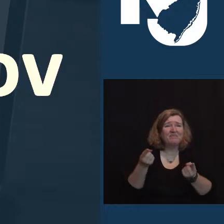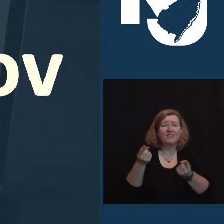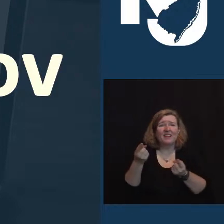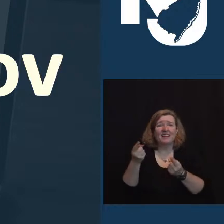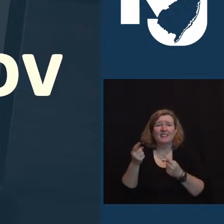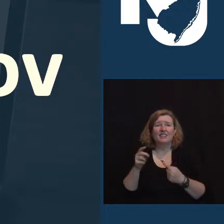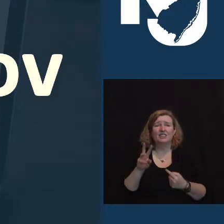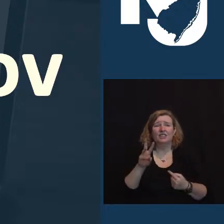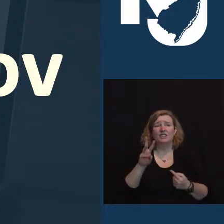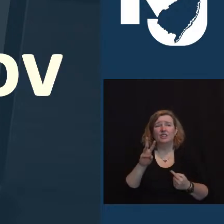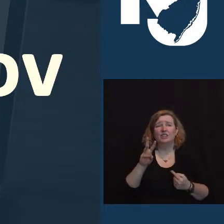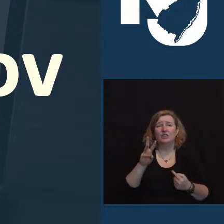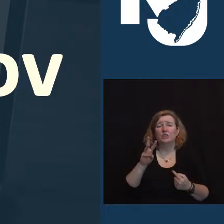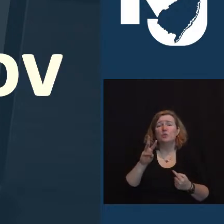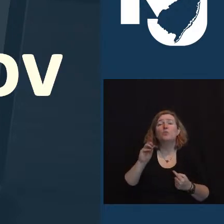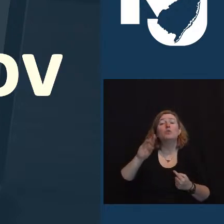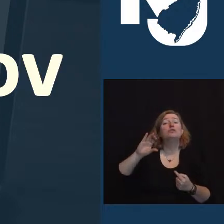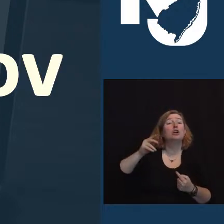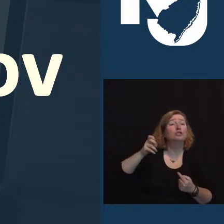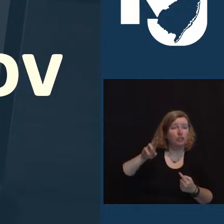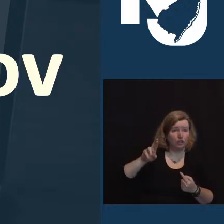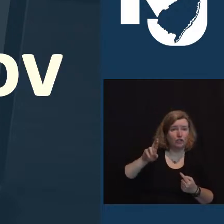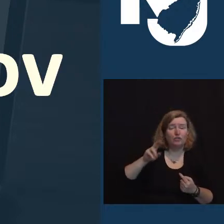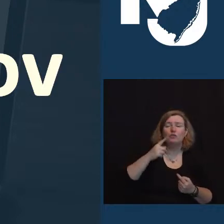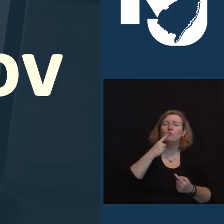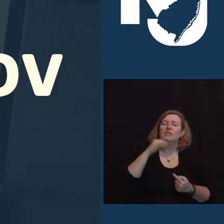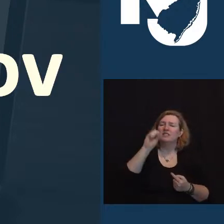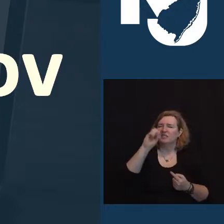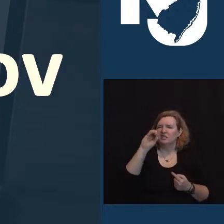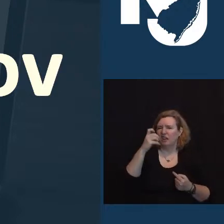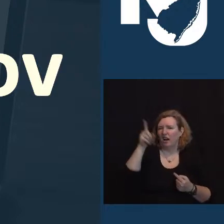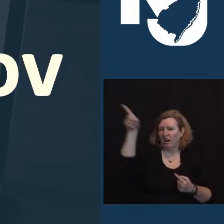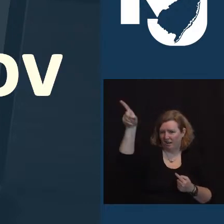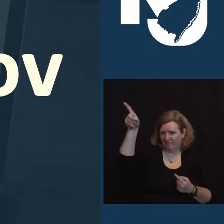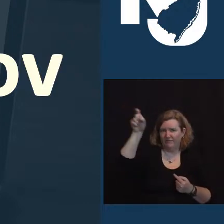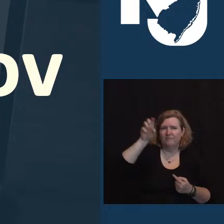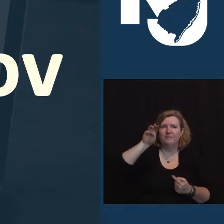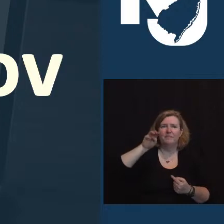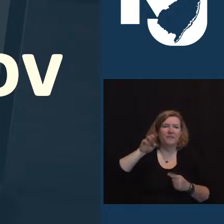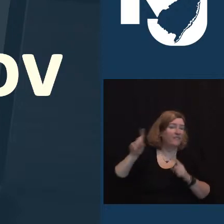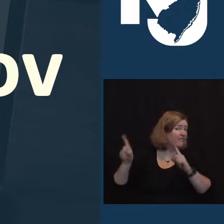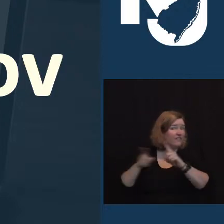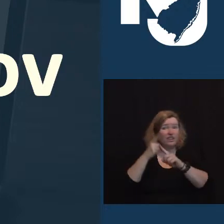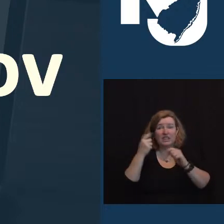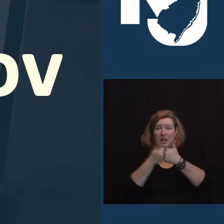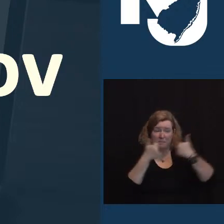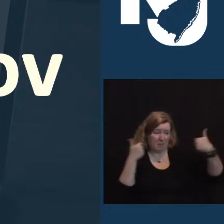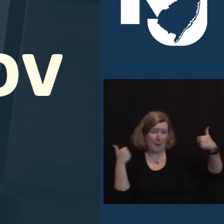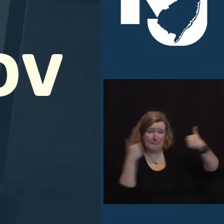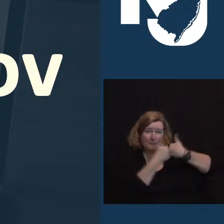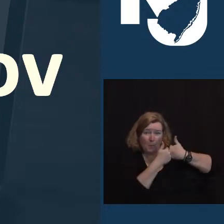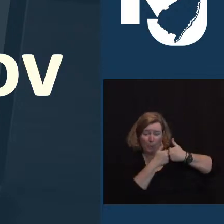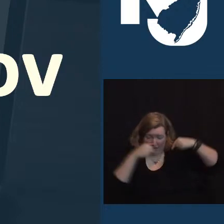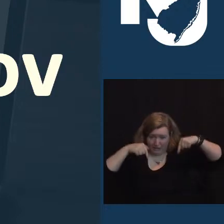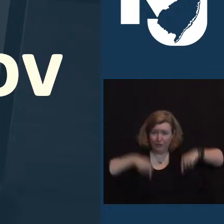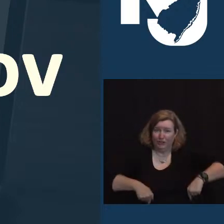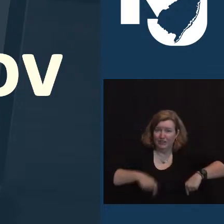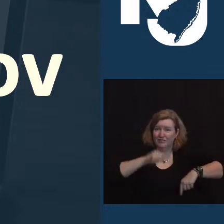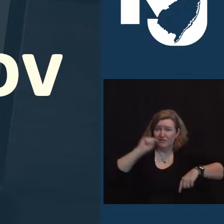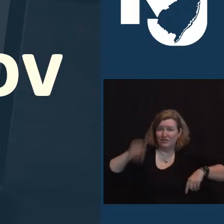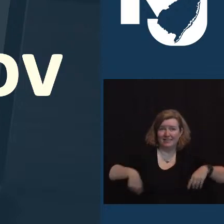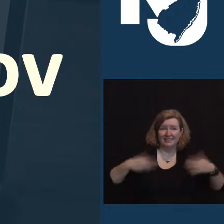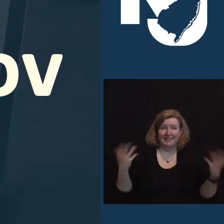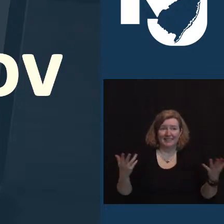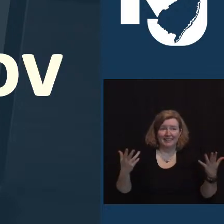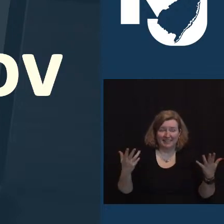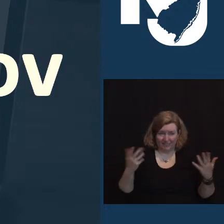been for decades, and this was their first game. More immediately and more importantly, the Trenton Thunder